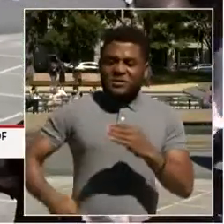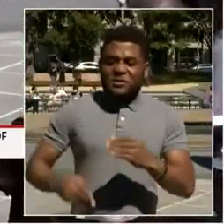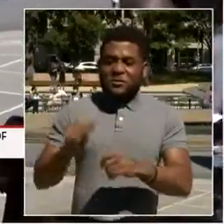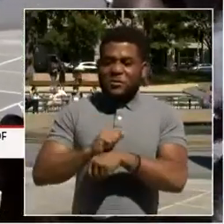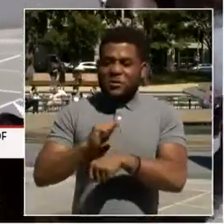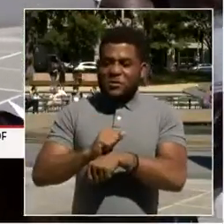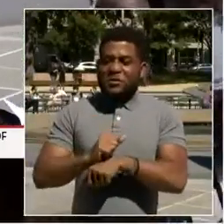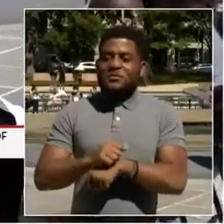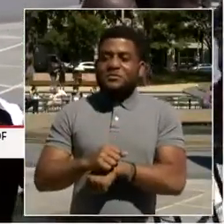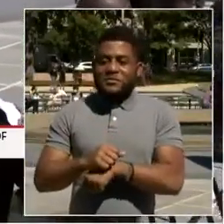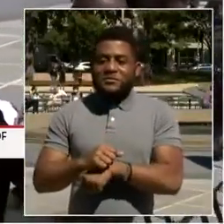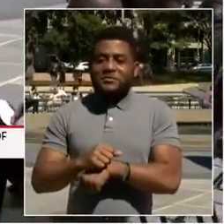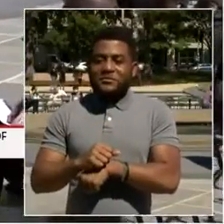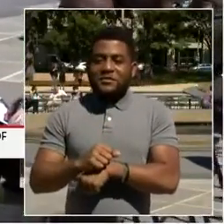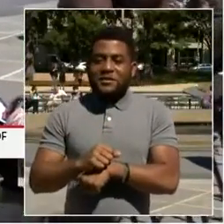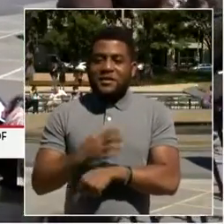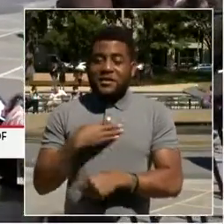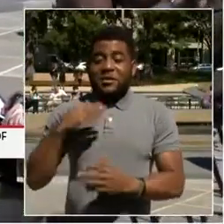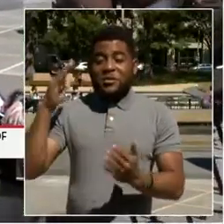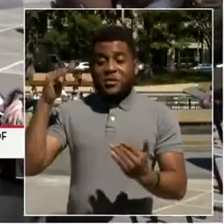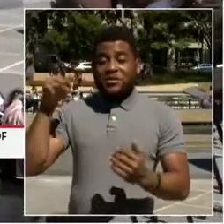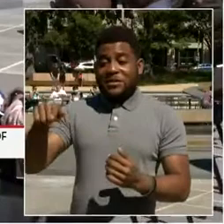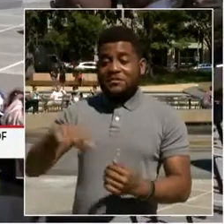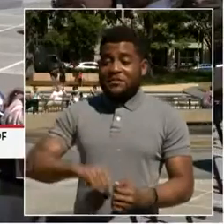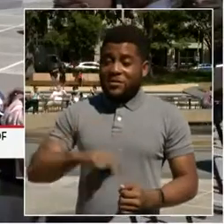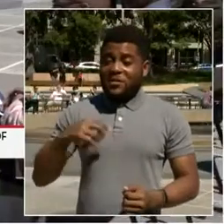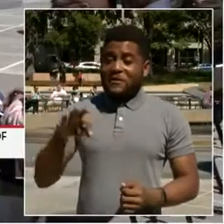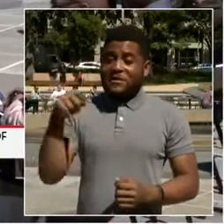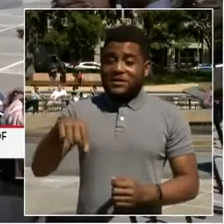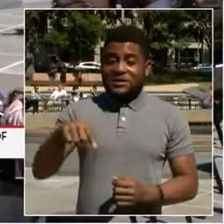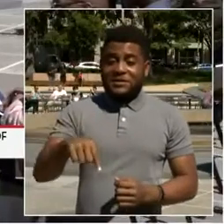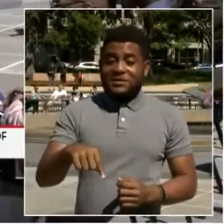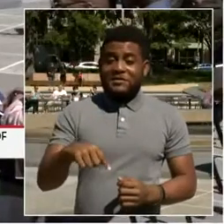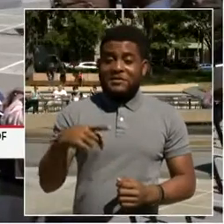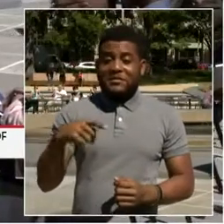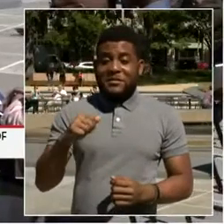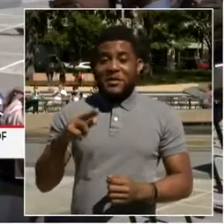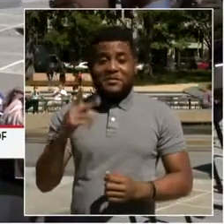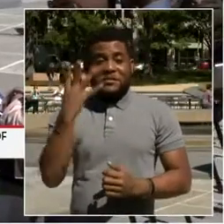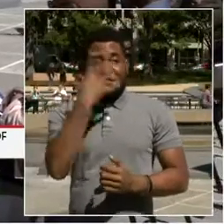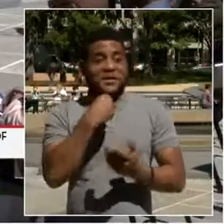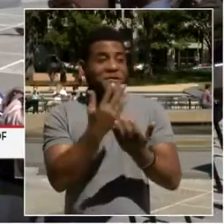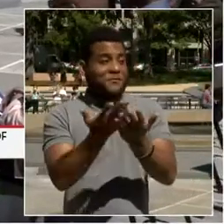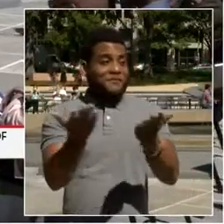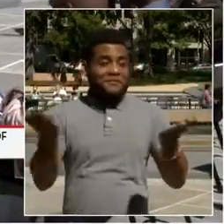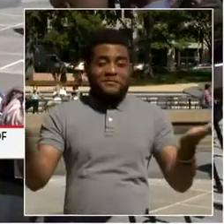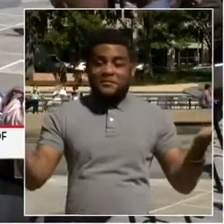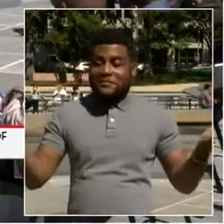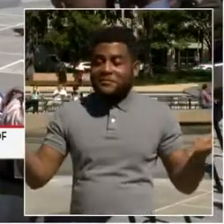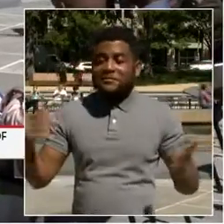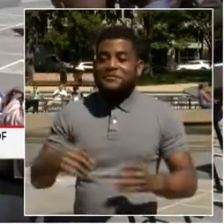beautiful Franklin Park. Thank you to our Congresswoman Eleanor Holmes Norton.